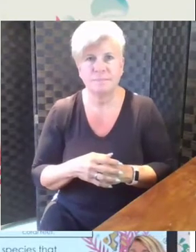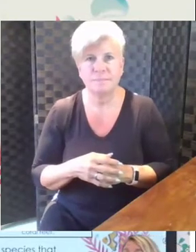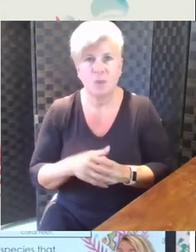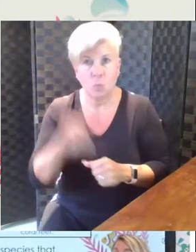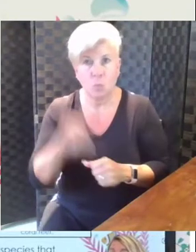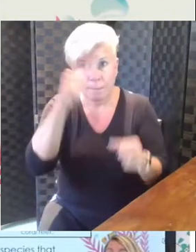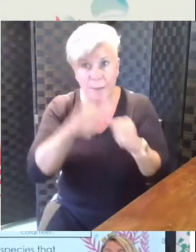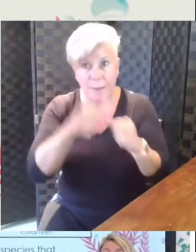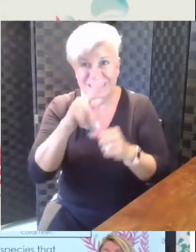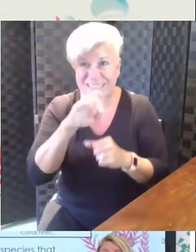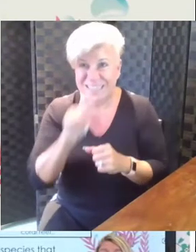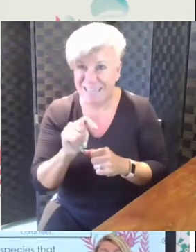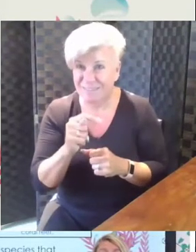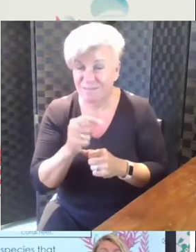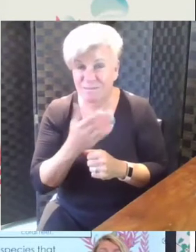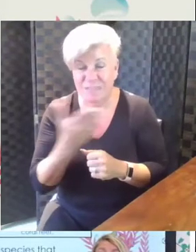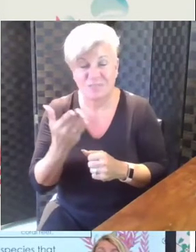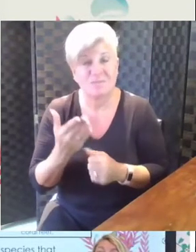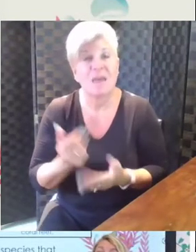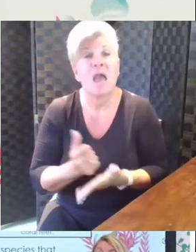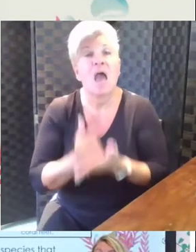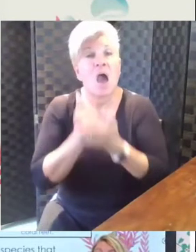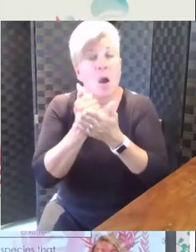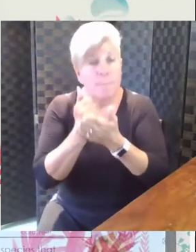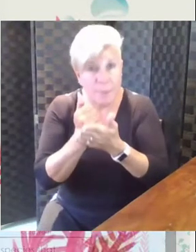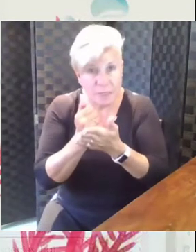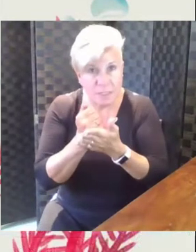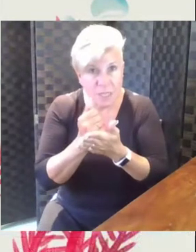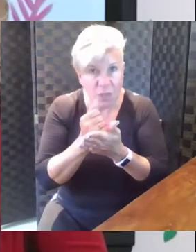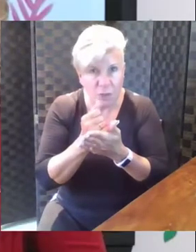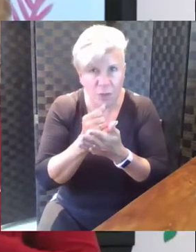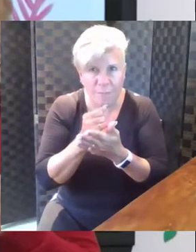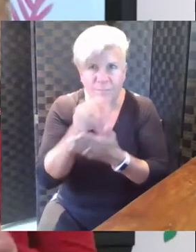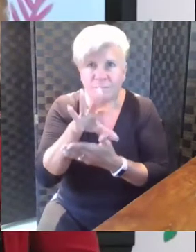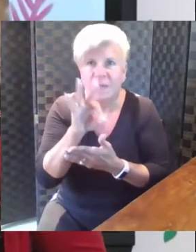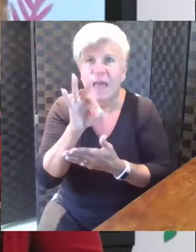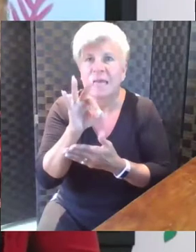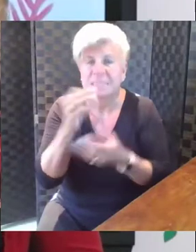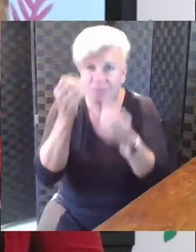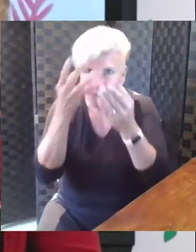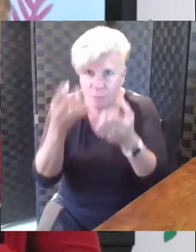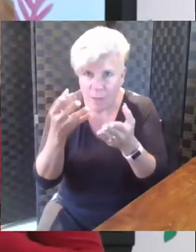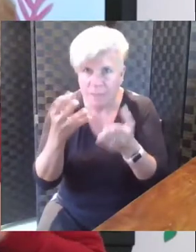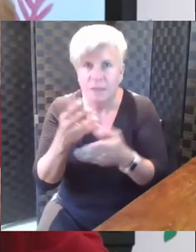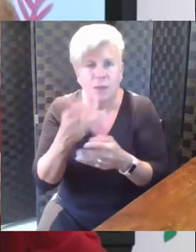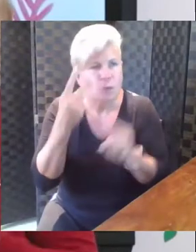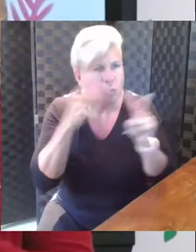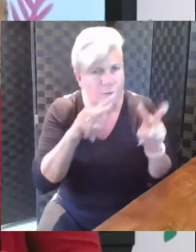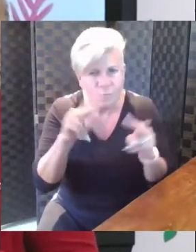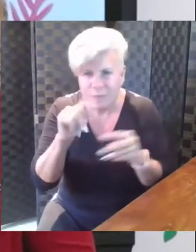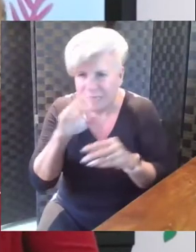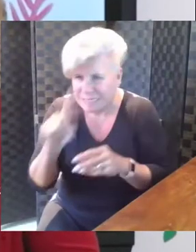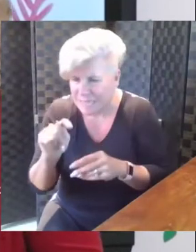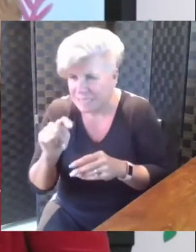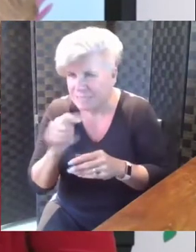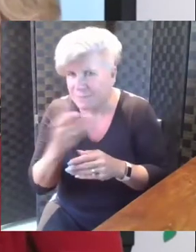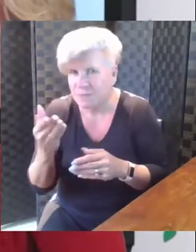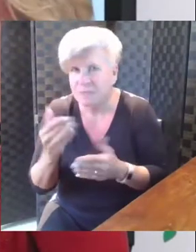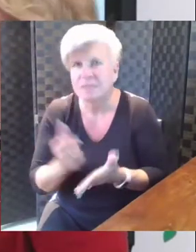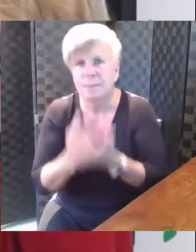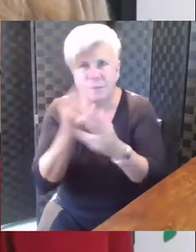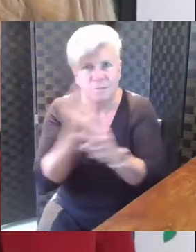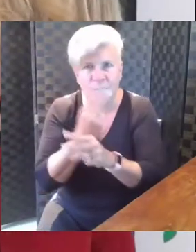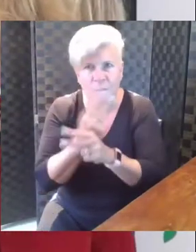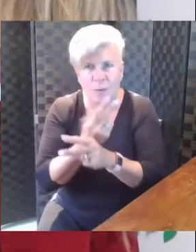So remember, text features are very helpful whenever we're looking for information. So finding those text features can really help us figure